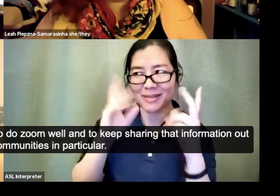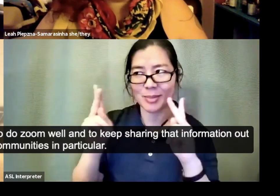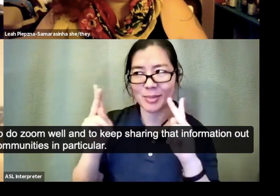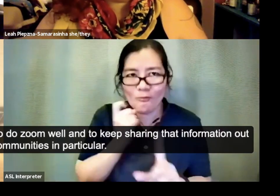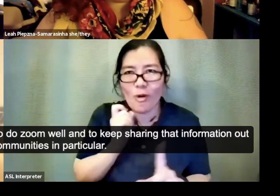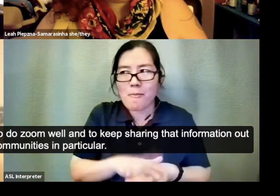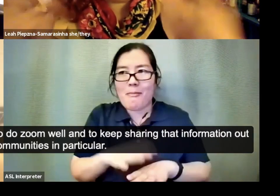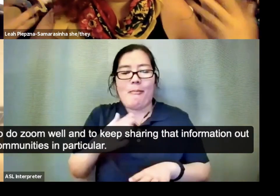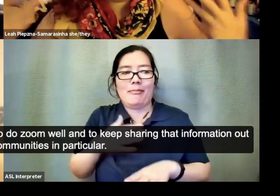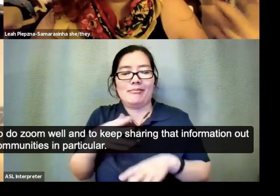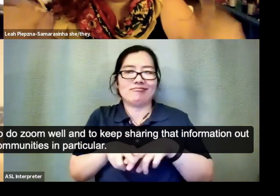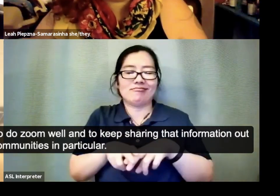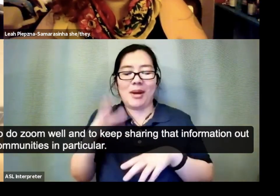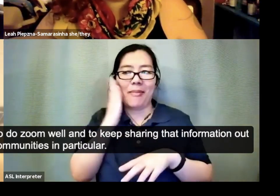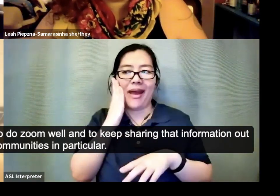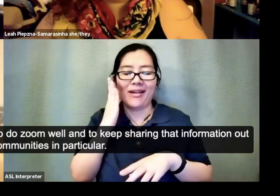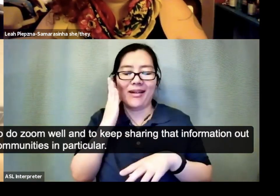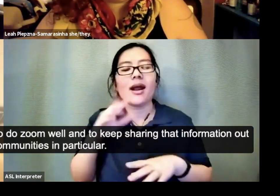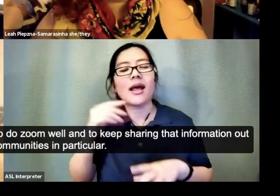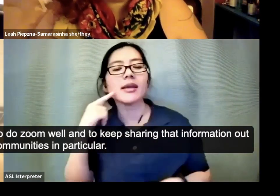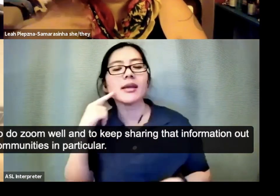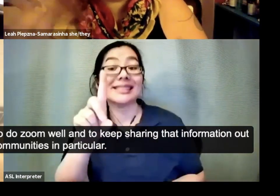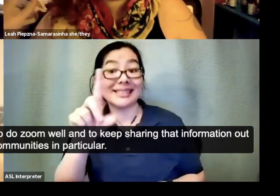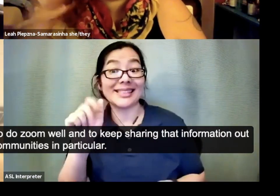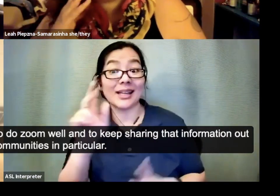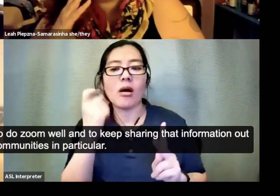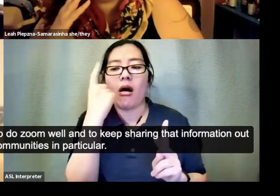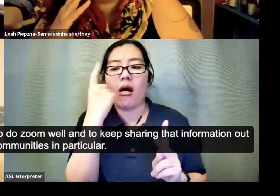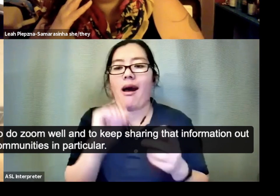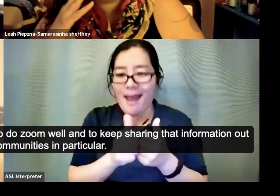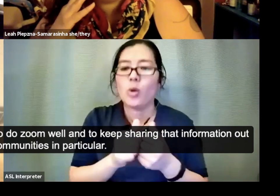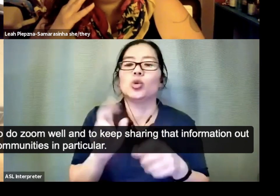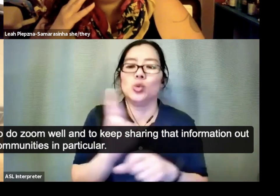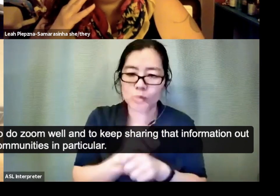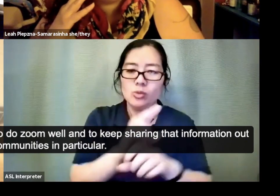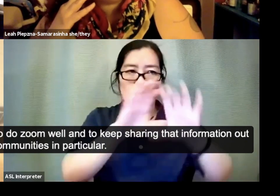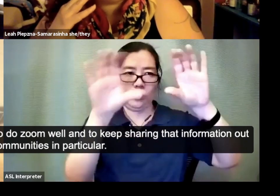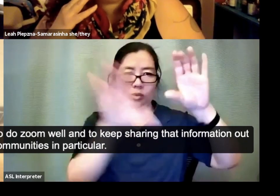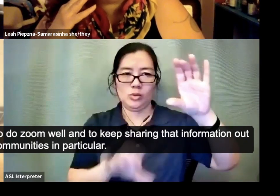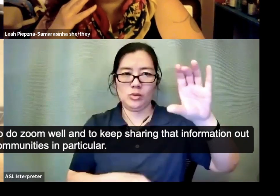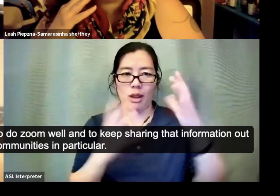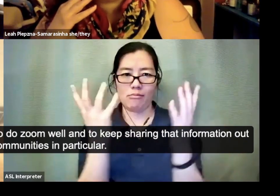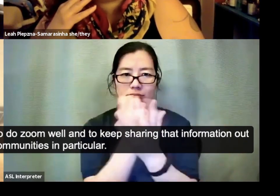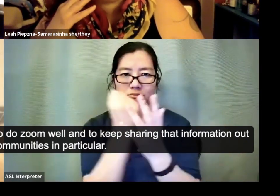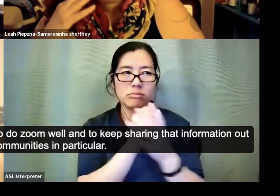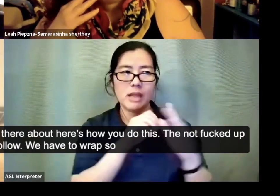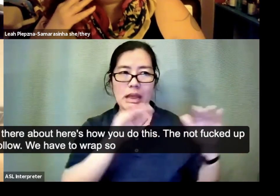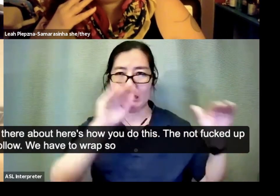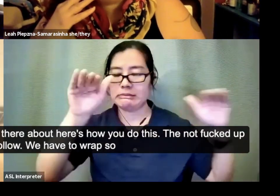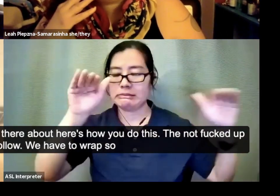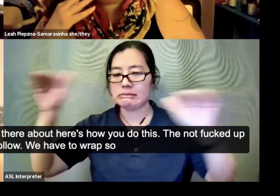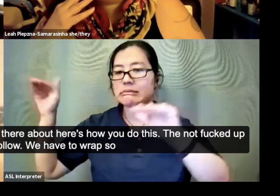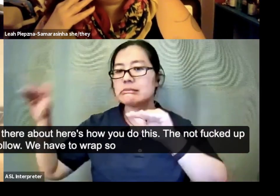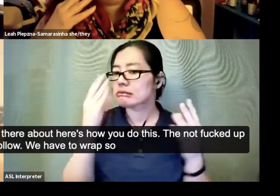do Zoom well, and to keep sharing that information out, and to really listen to and pay attention to what deaf communities in particular are